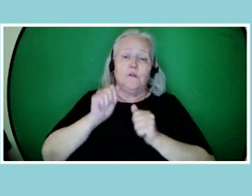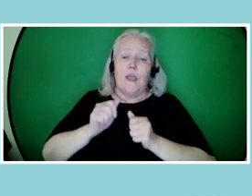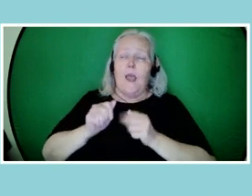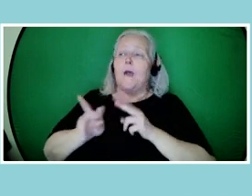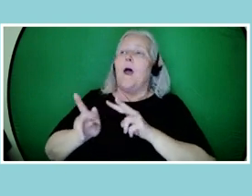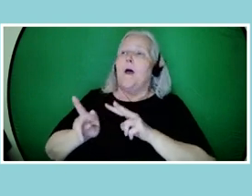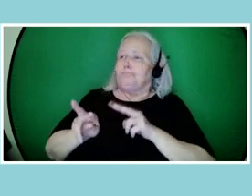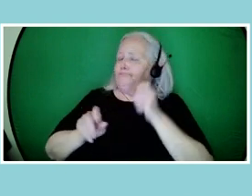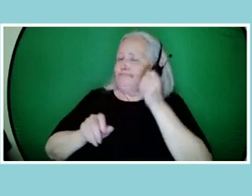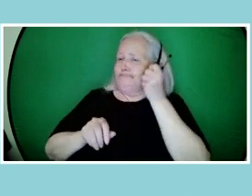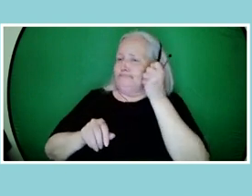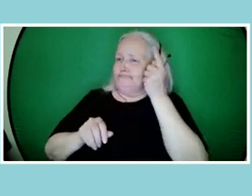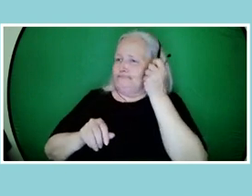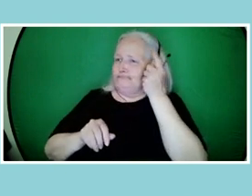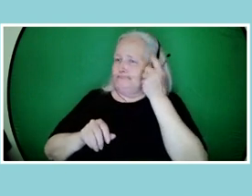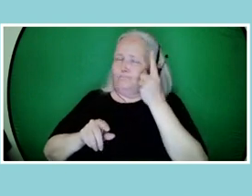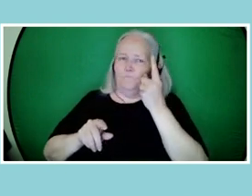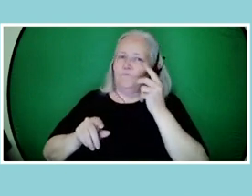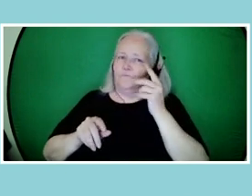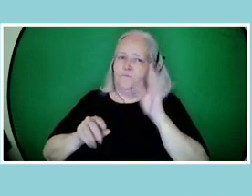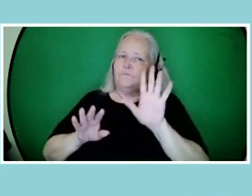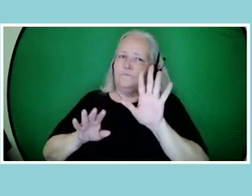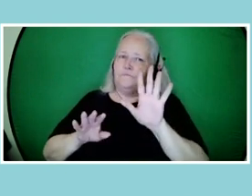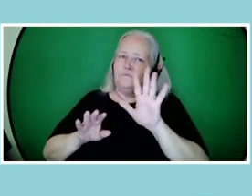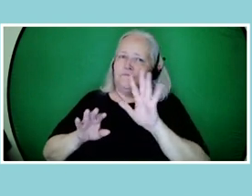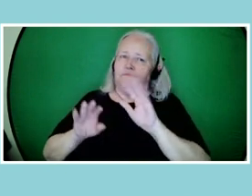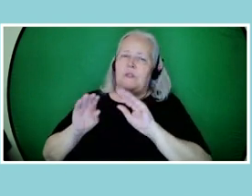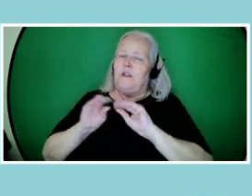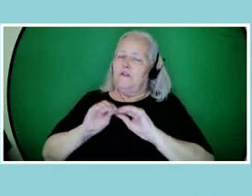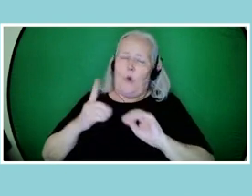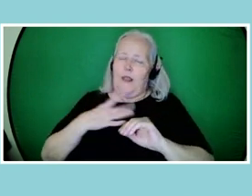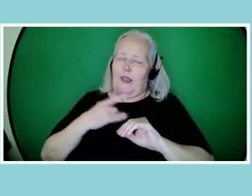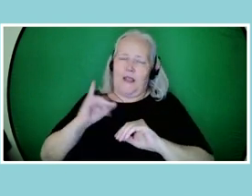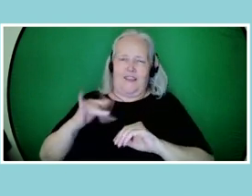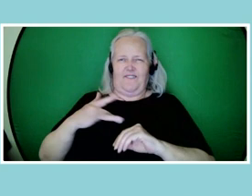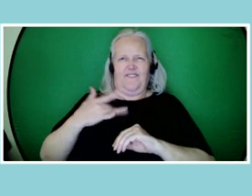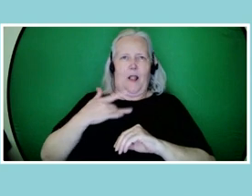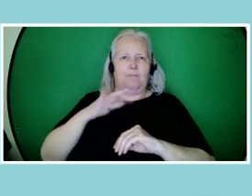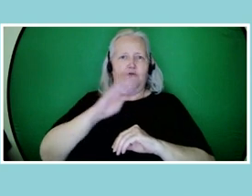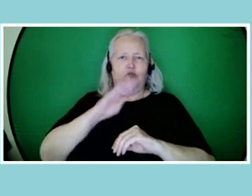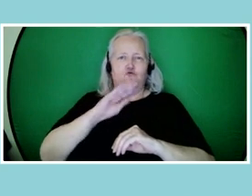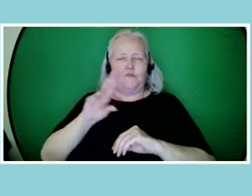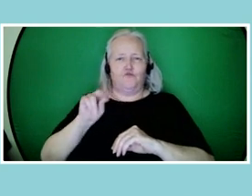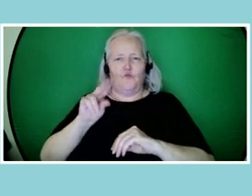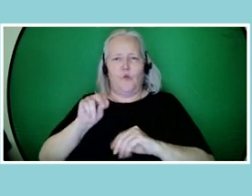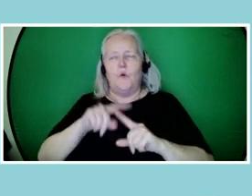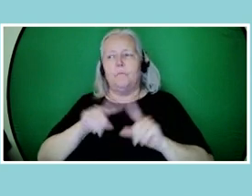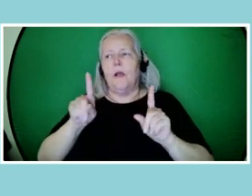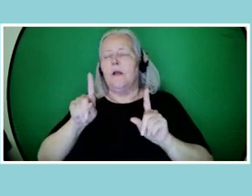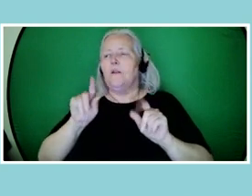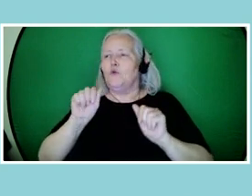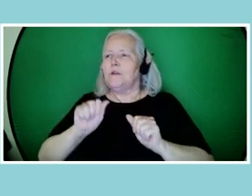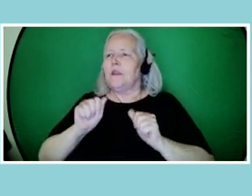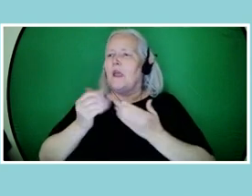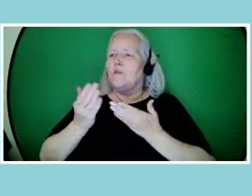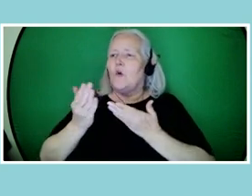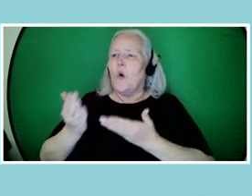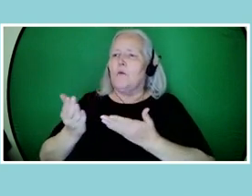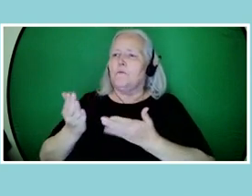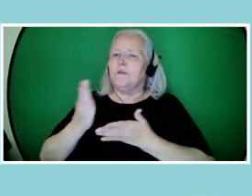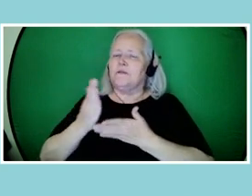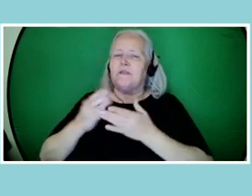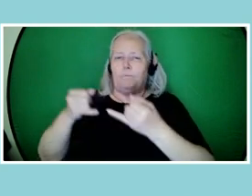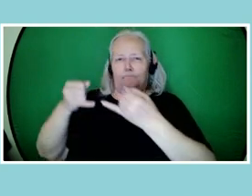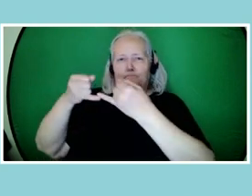and foremost. Nobody likes to be frustrated, but also offer some firm boundaries,